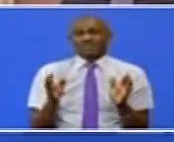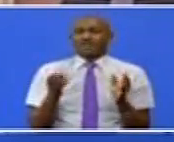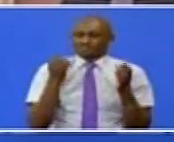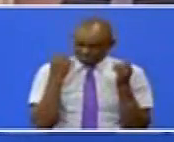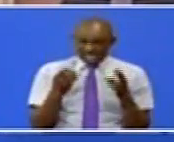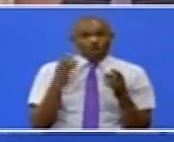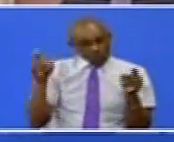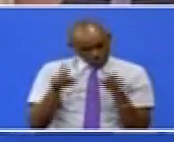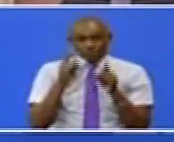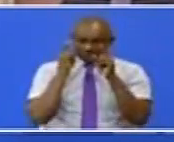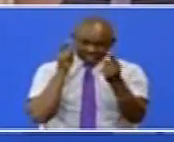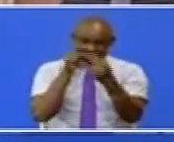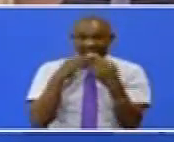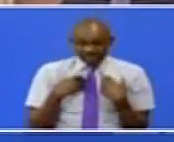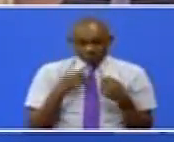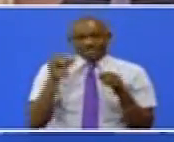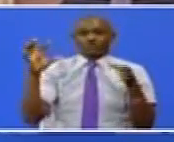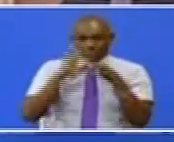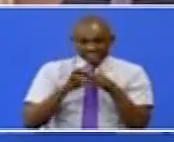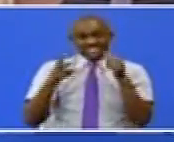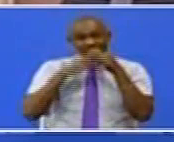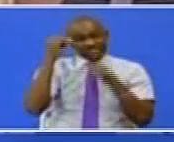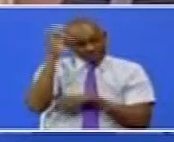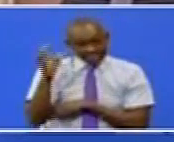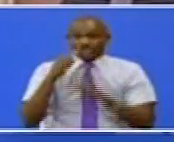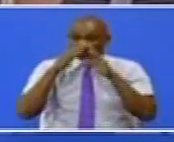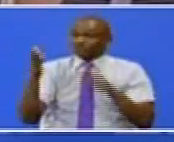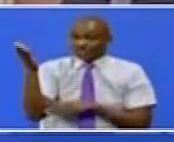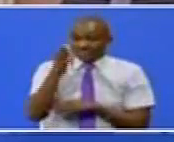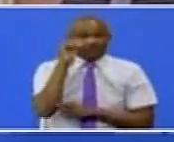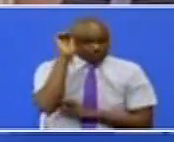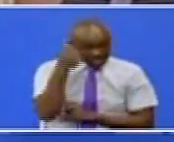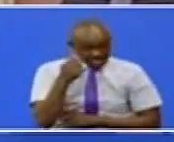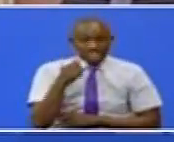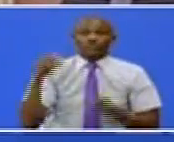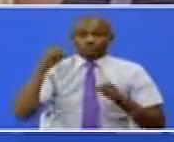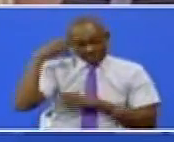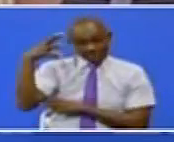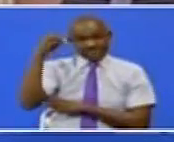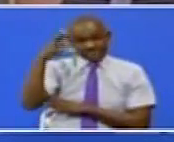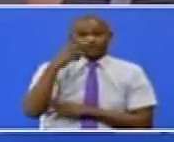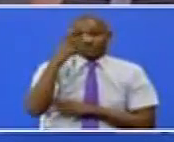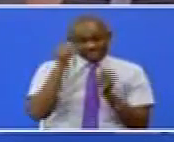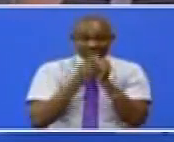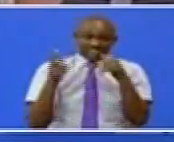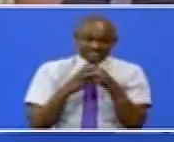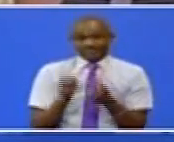remaining on target to connect 70% of Kenyan households to electricity by